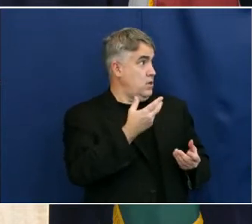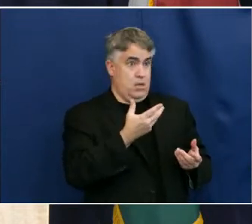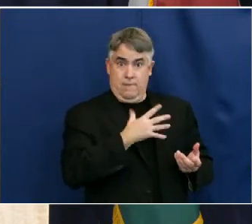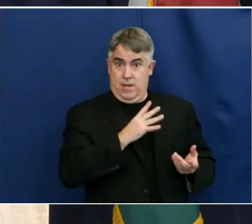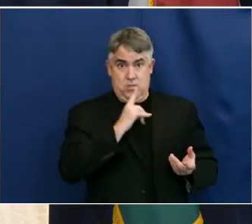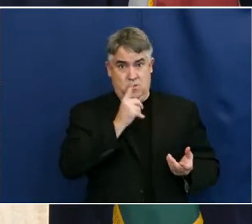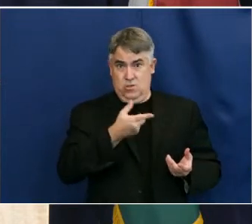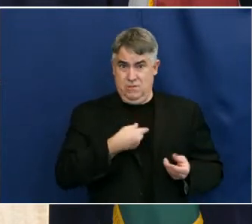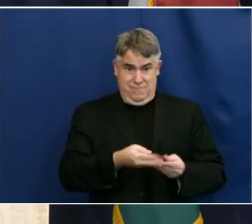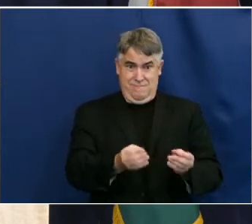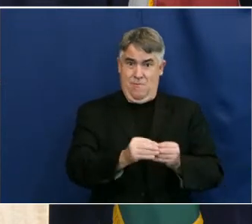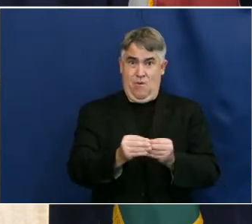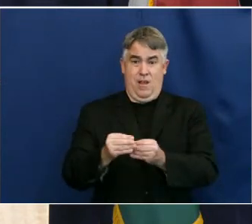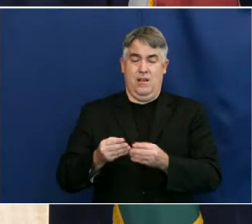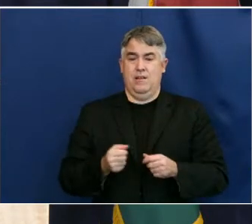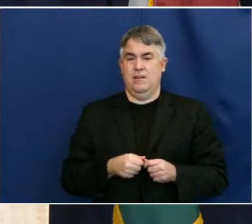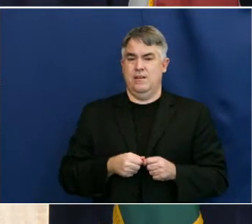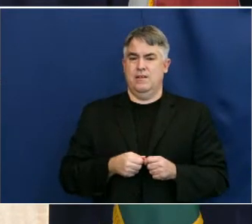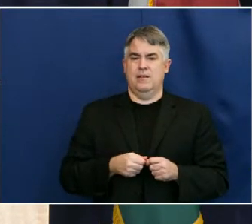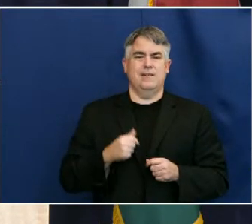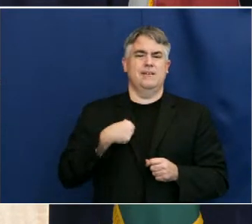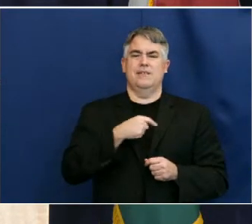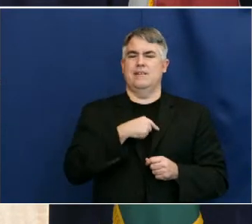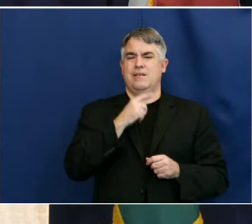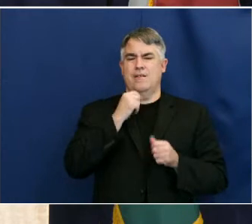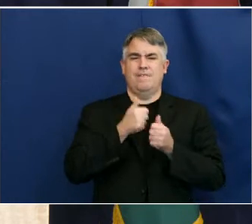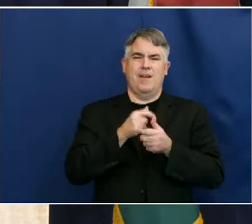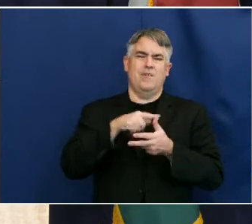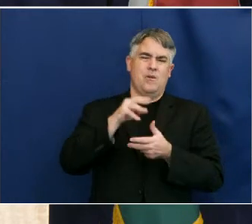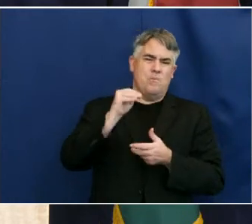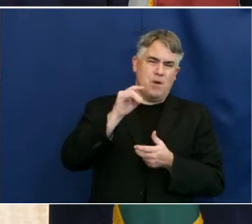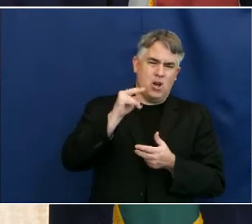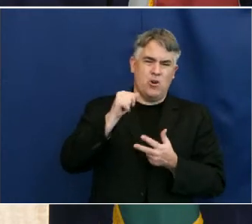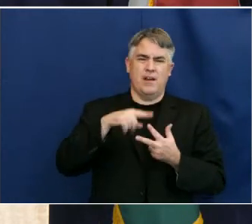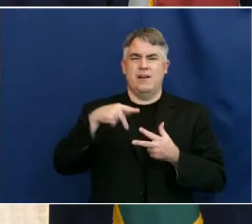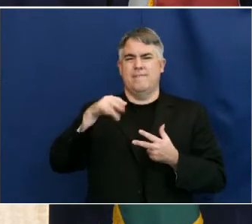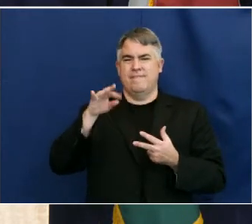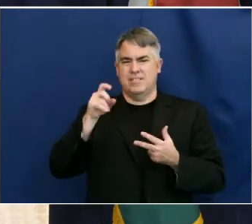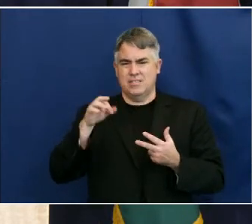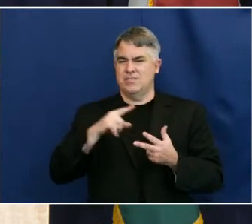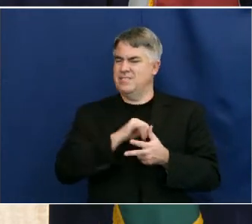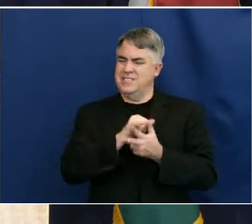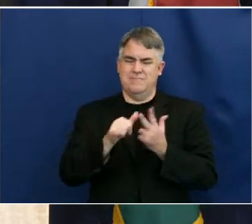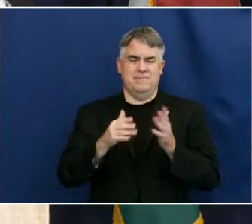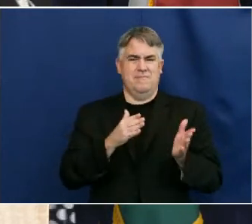just as we've stratified our Pfizer and Moderna vaccines. Thank you.